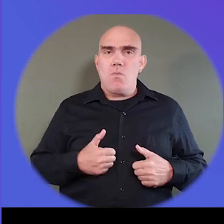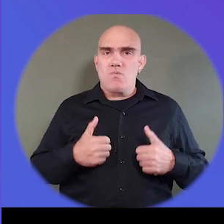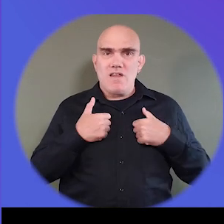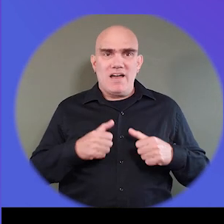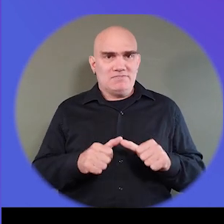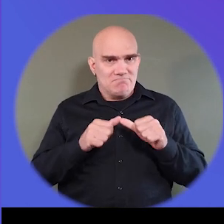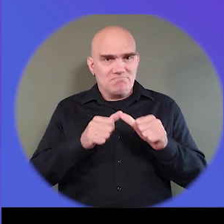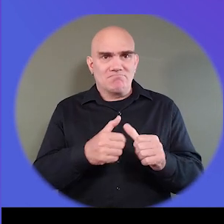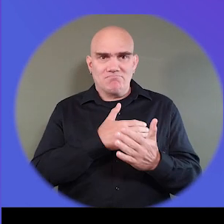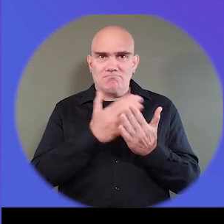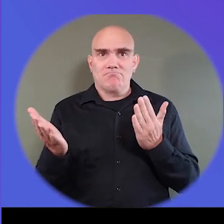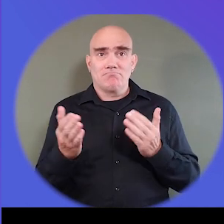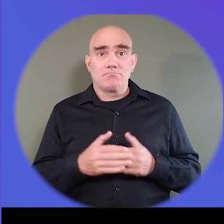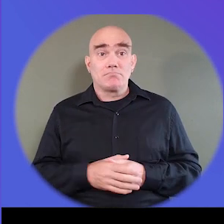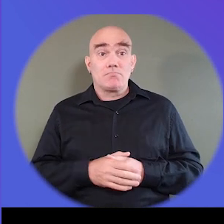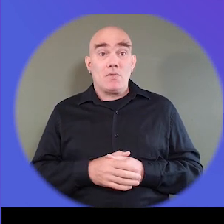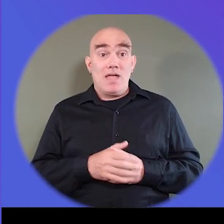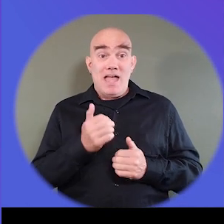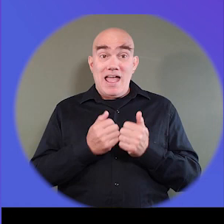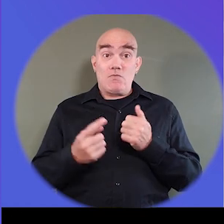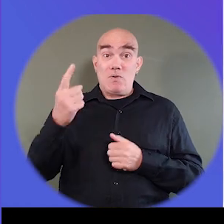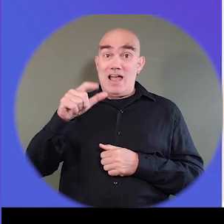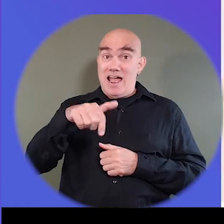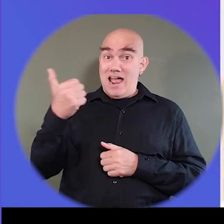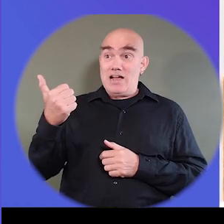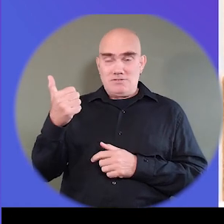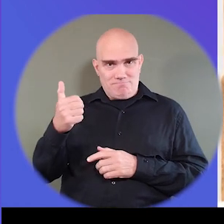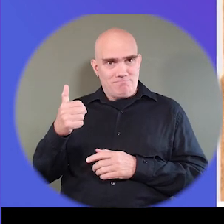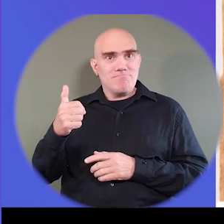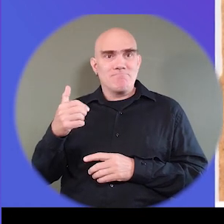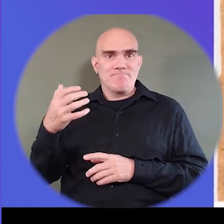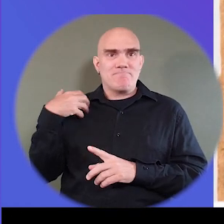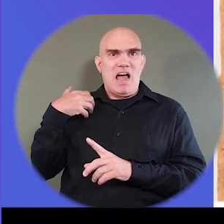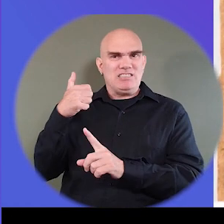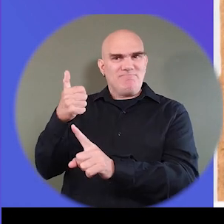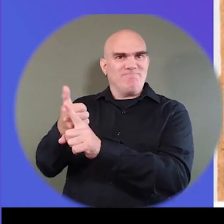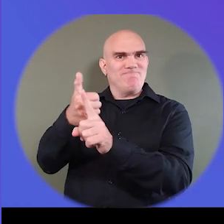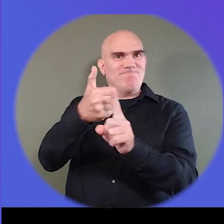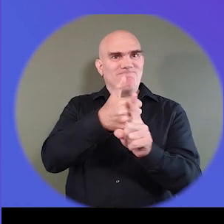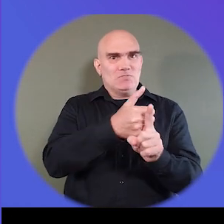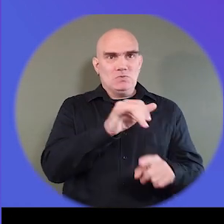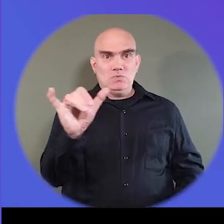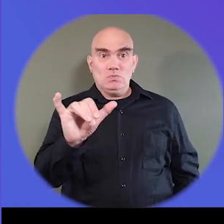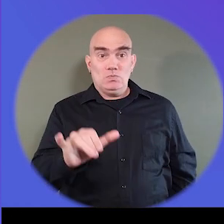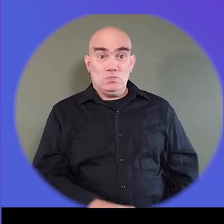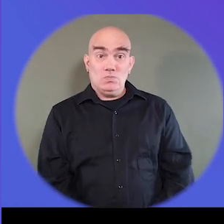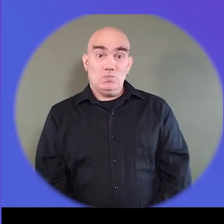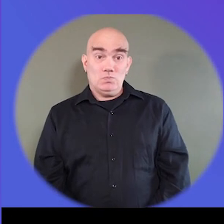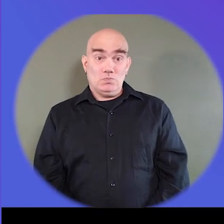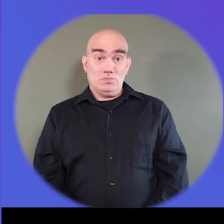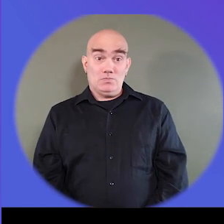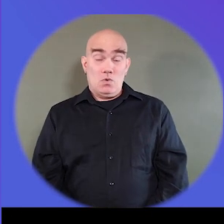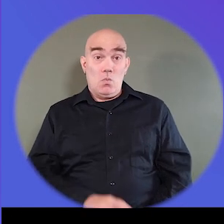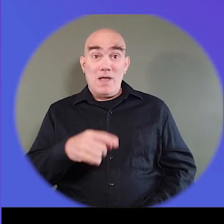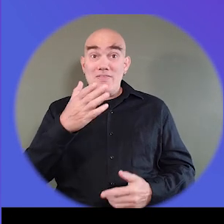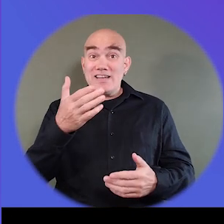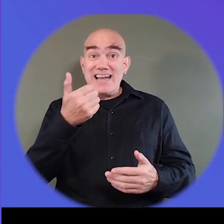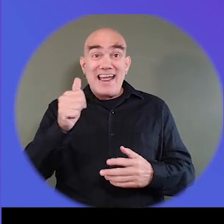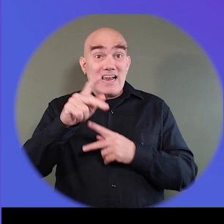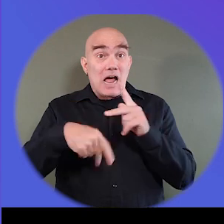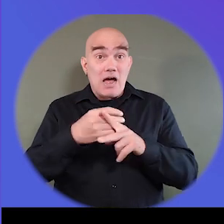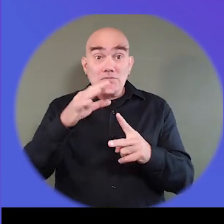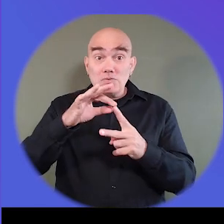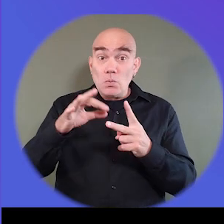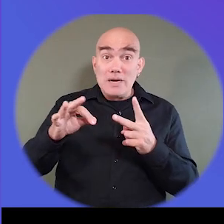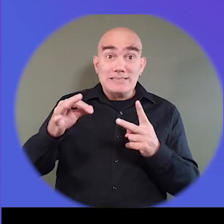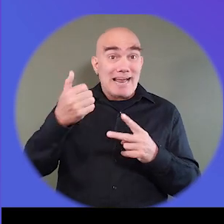whole life. Everyone else is the boss of themselves too. When there's a choice to